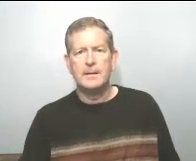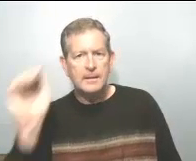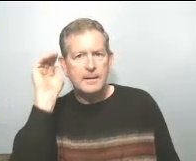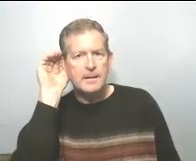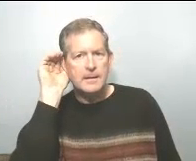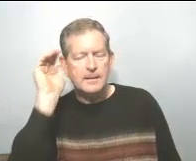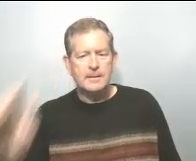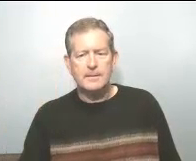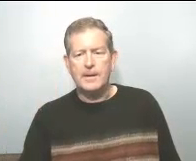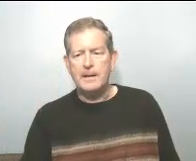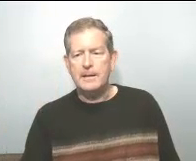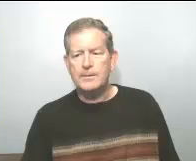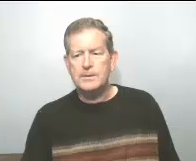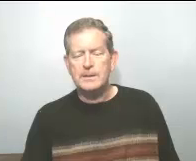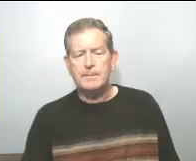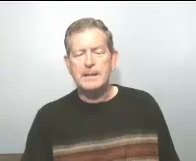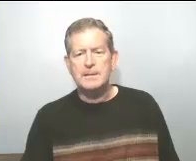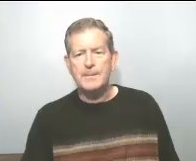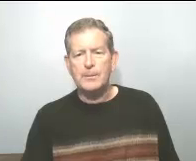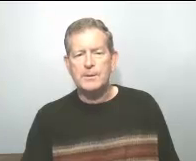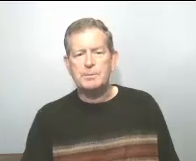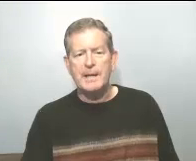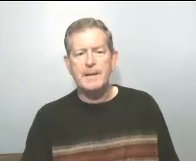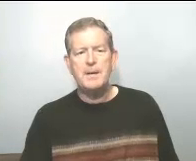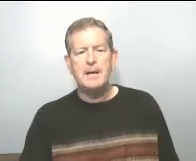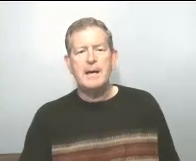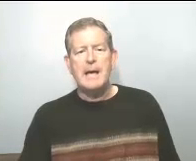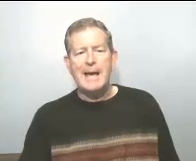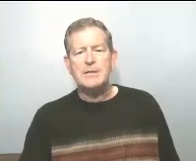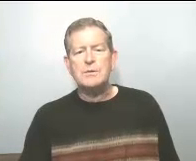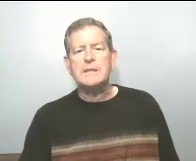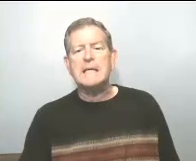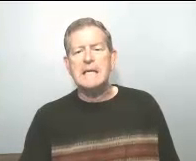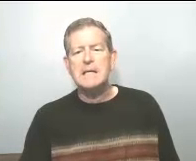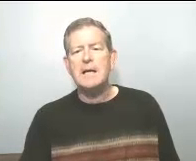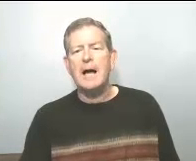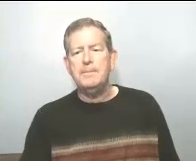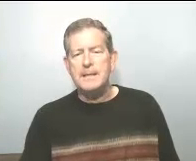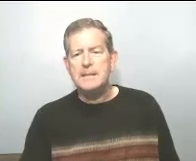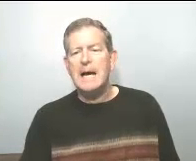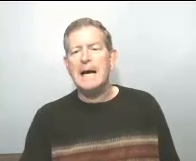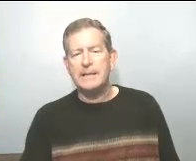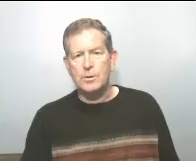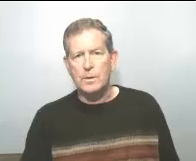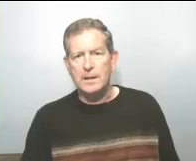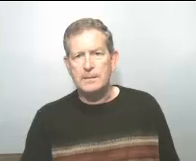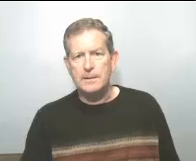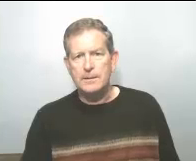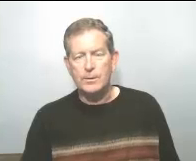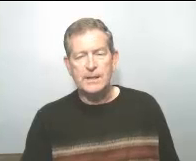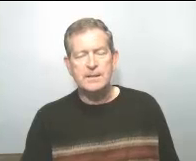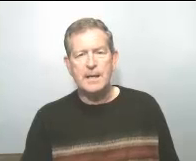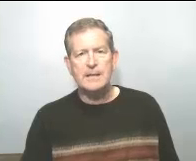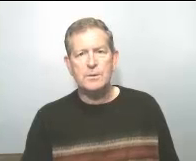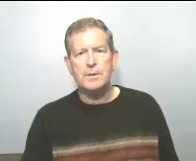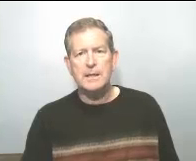écouter Okay, now I'll just make the statements. I want to explain them. Est-ce qu'il habite à Détroit?